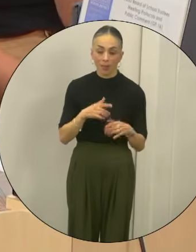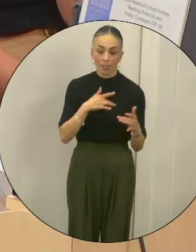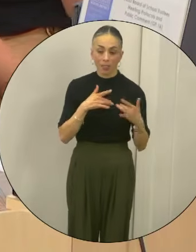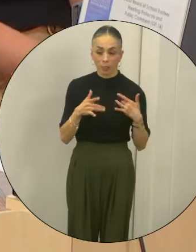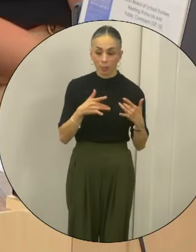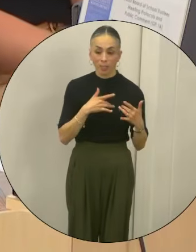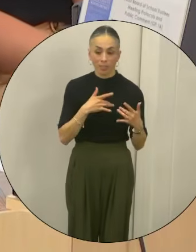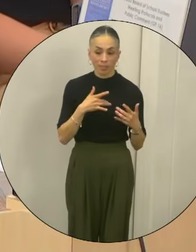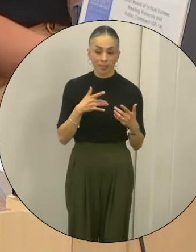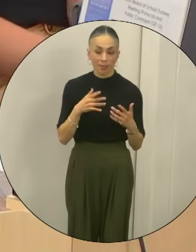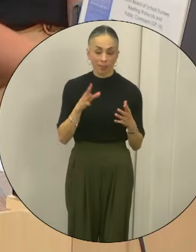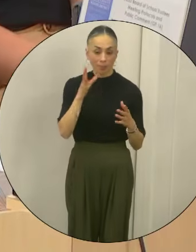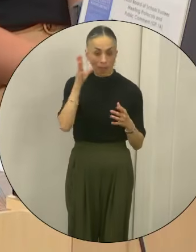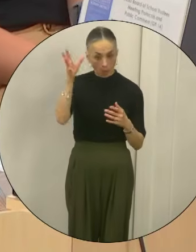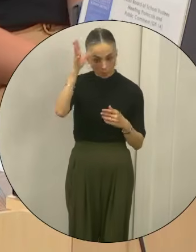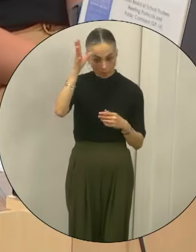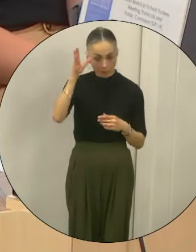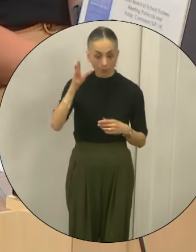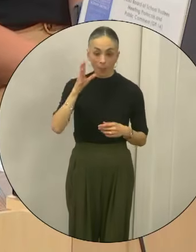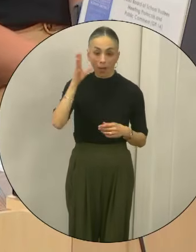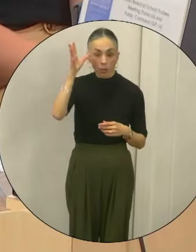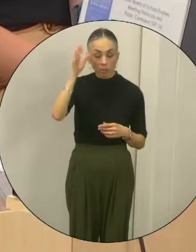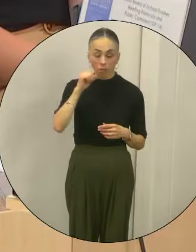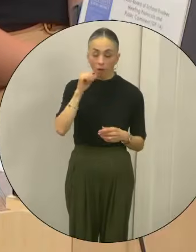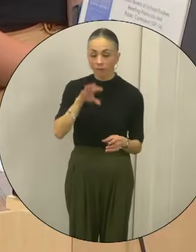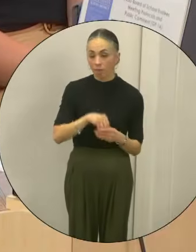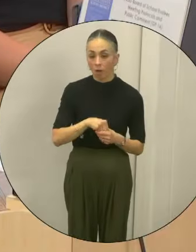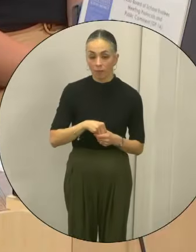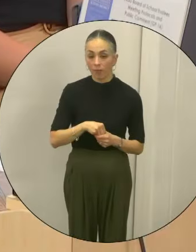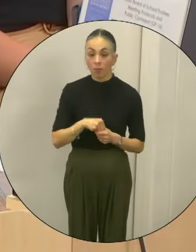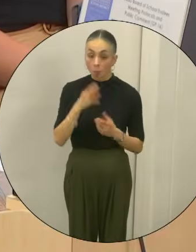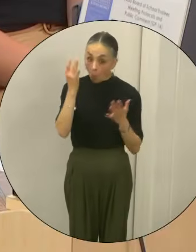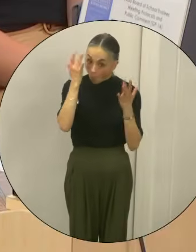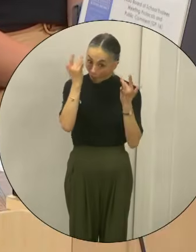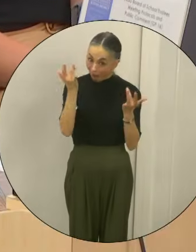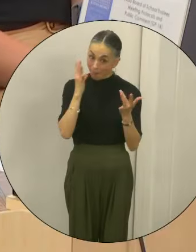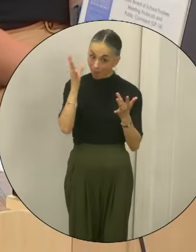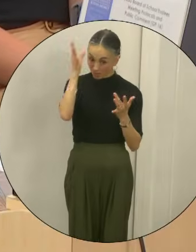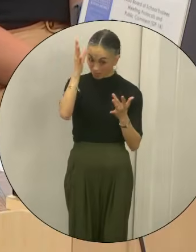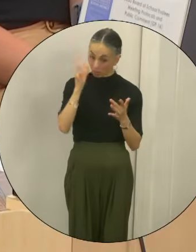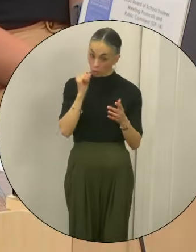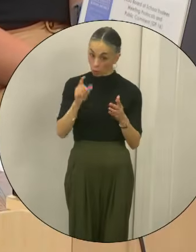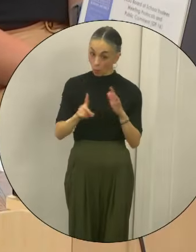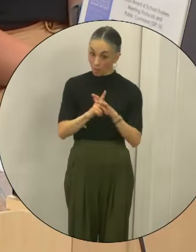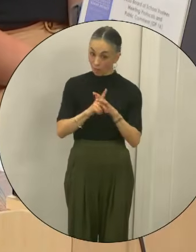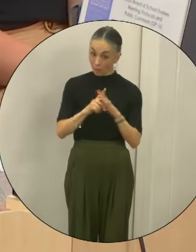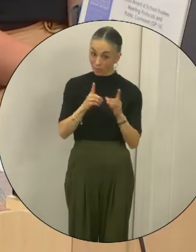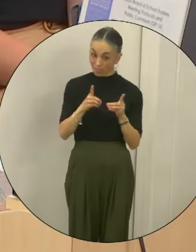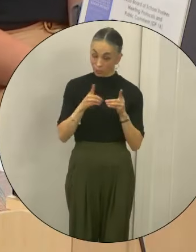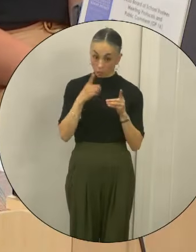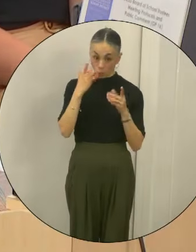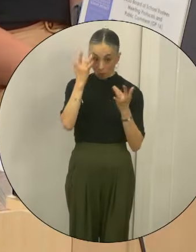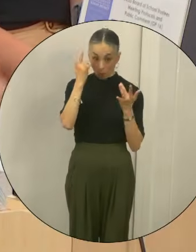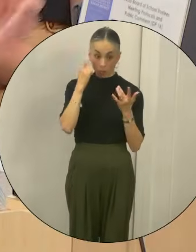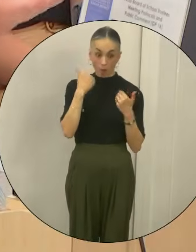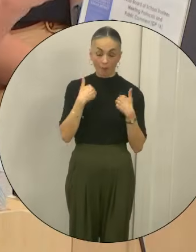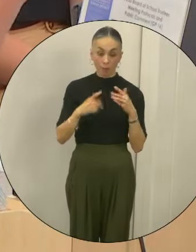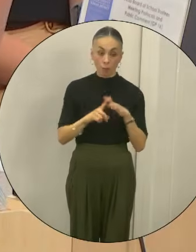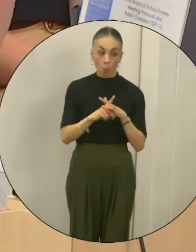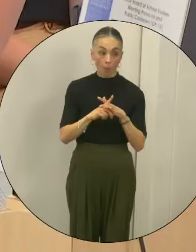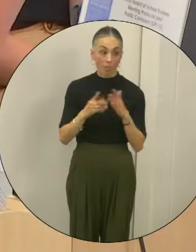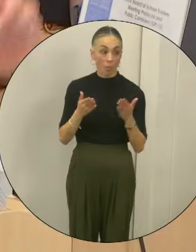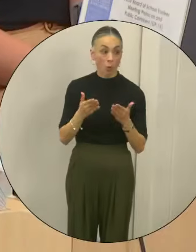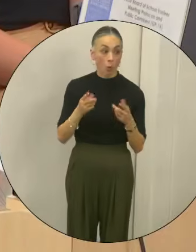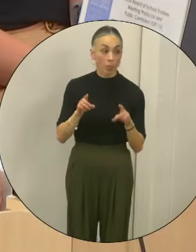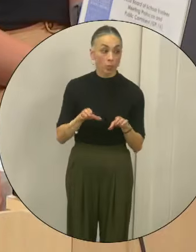for the parents. The parents aren't involved. You know why the parents aren't showing up here at the district? You know why we don't have them show up when we all